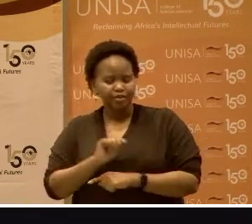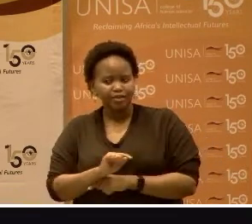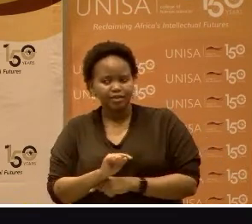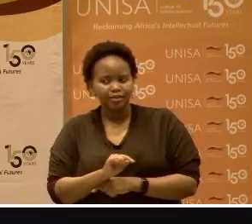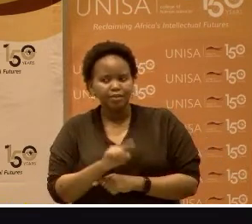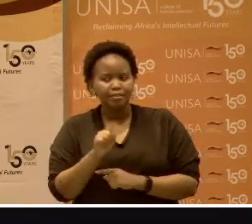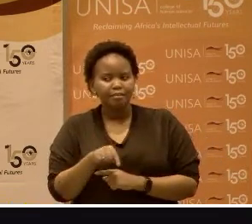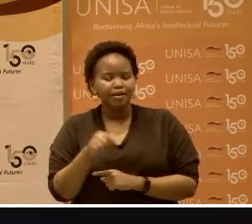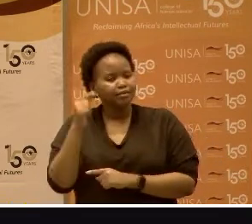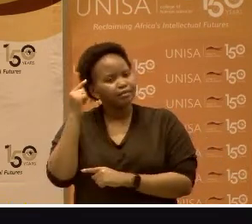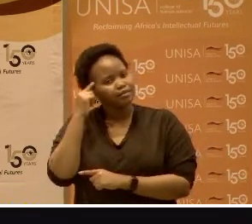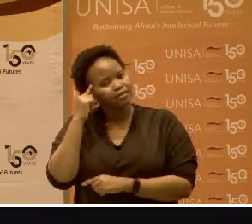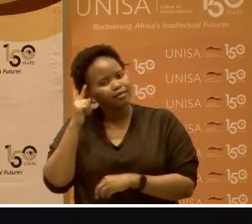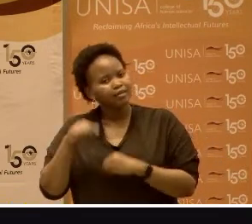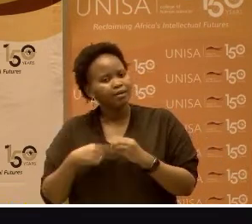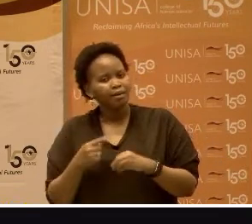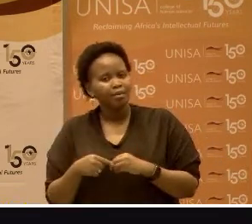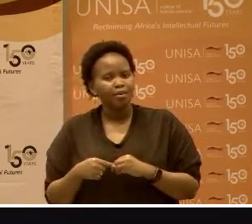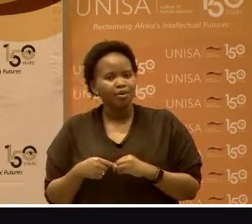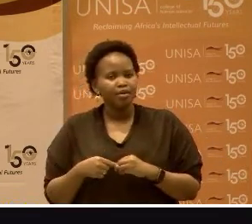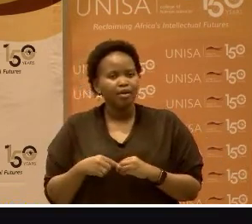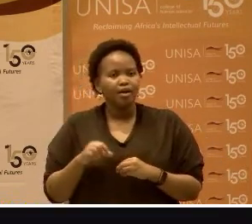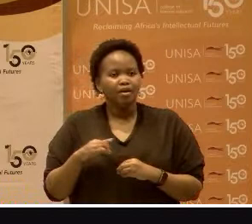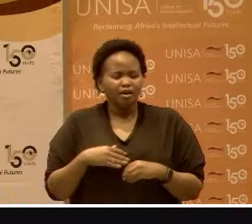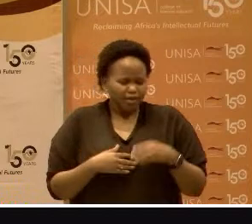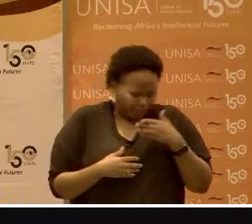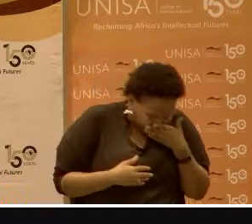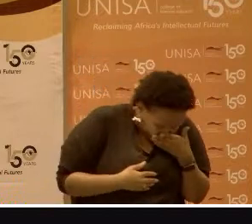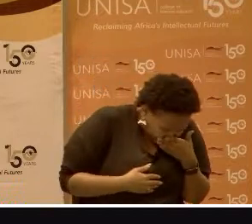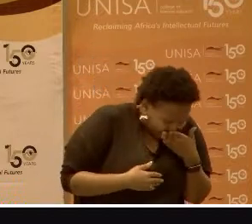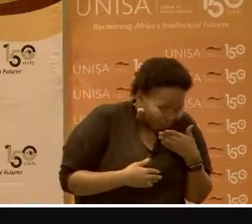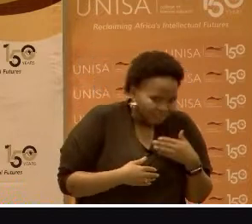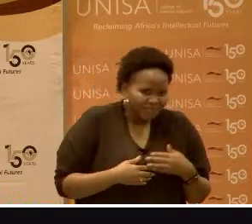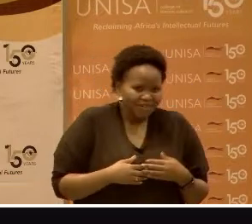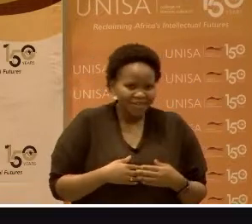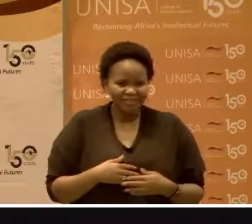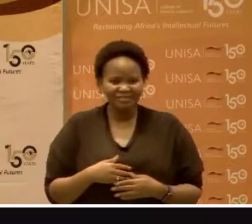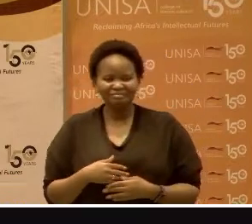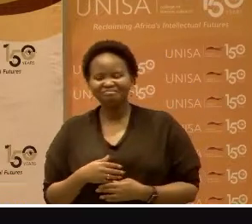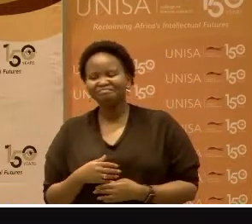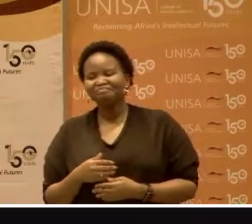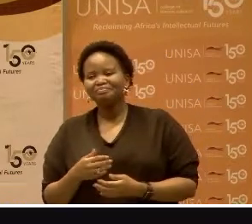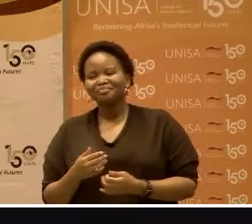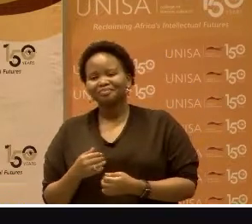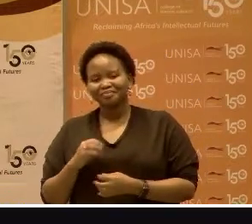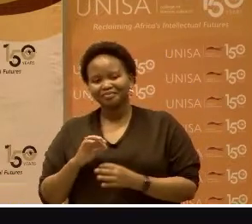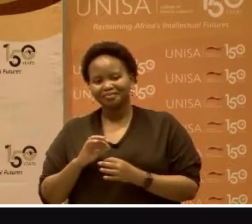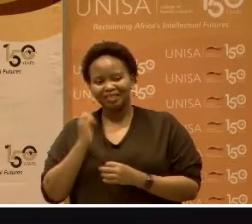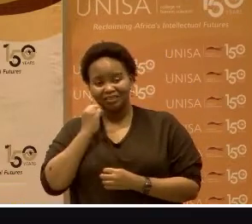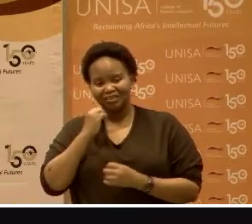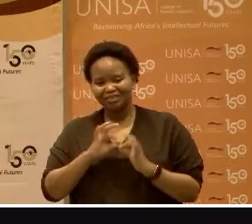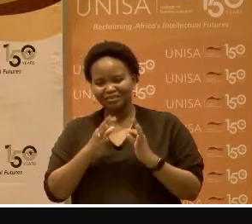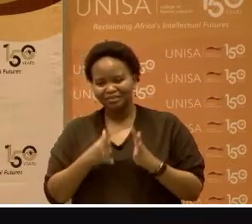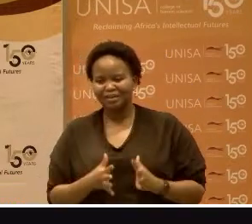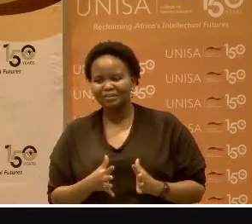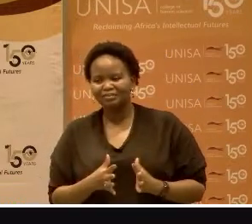about how they can fortify the teaching of the languages in schools. They need to urgently